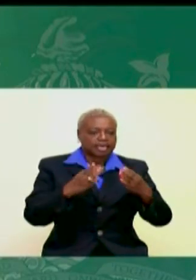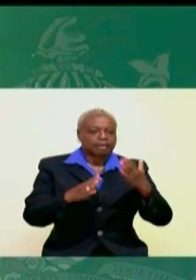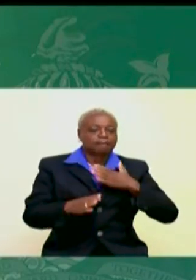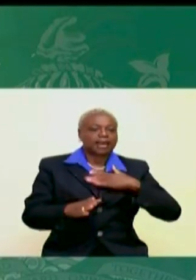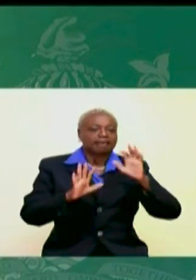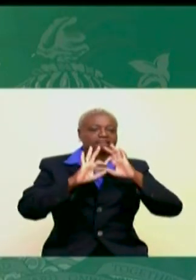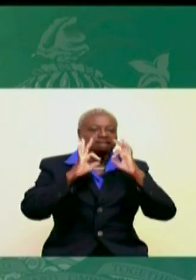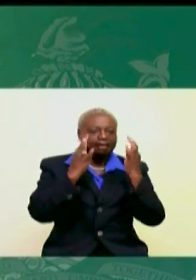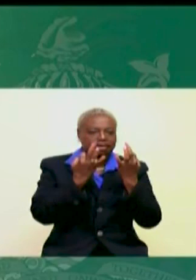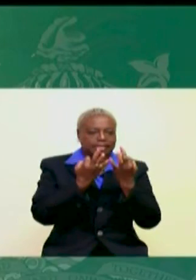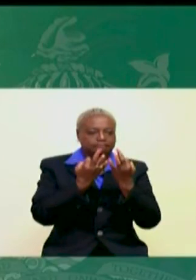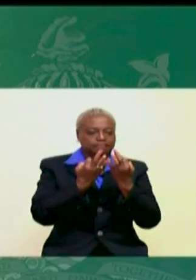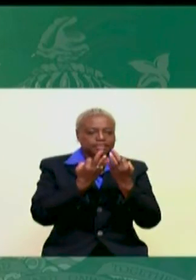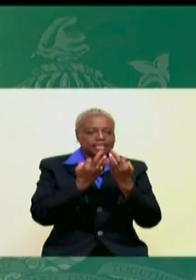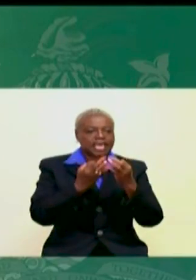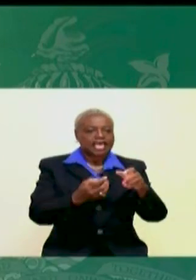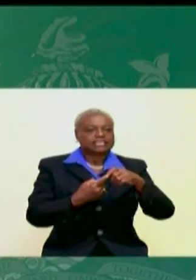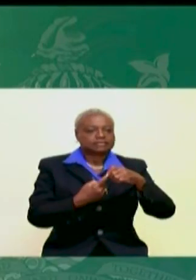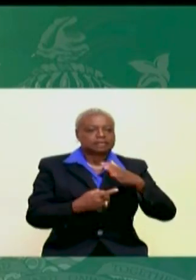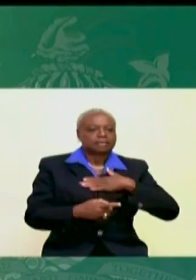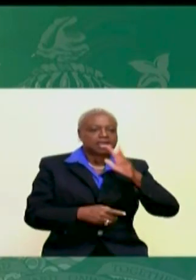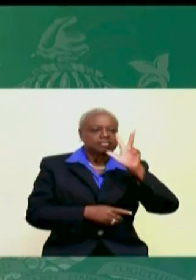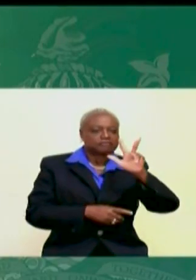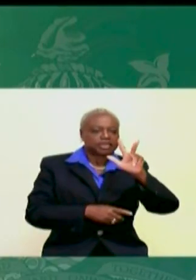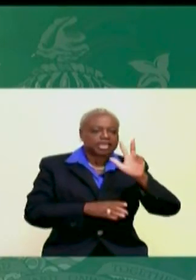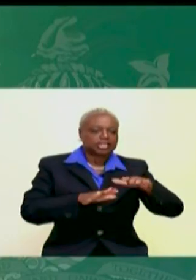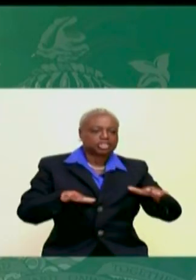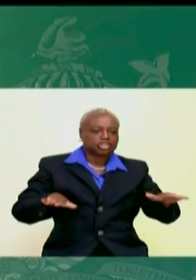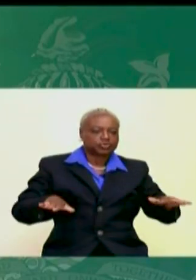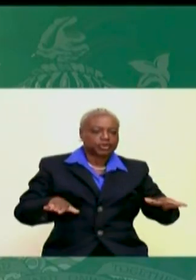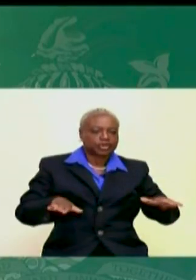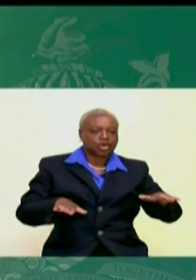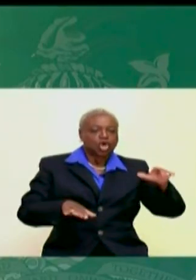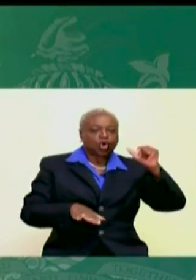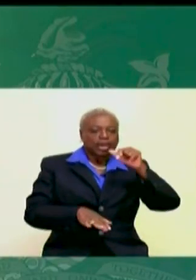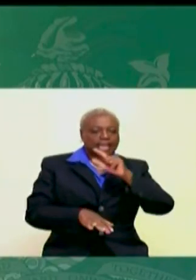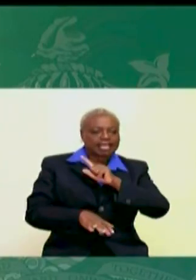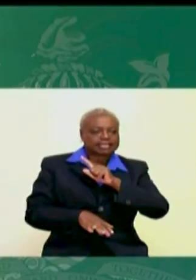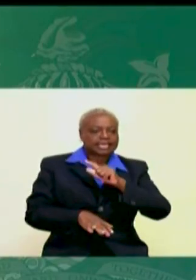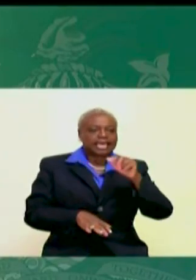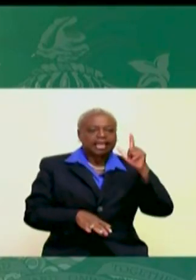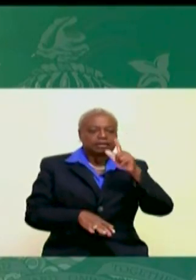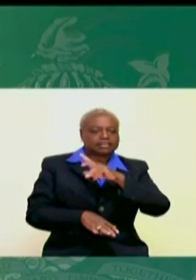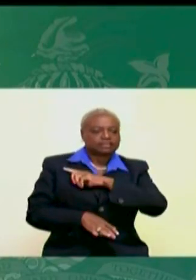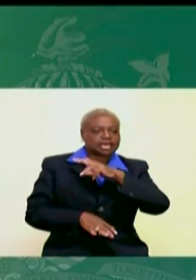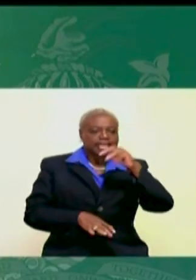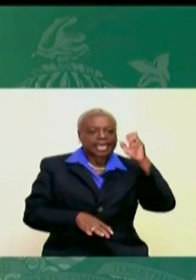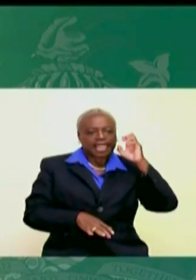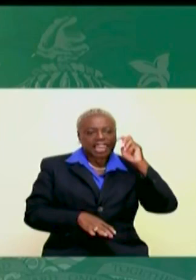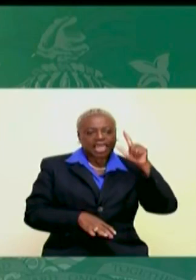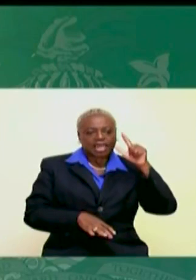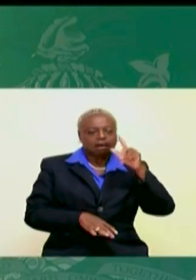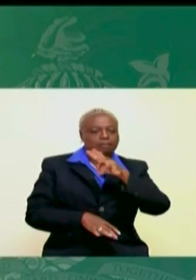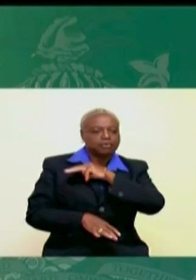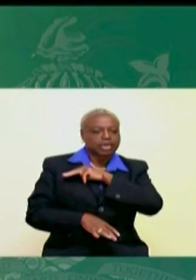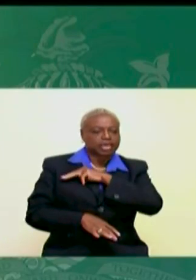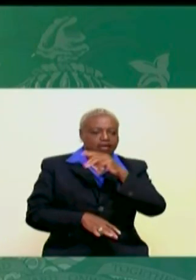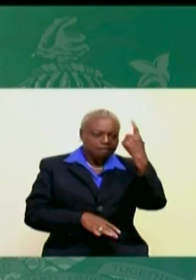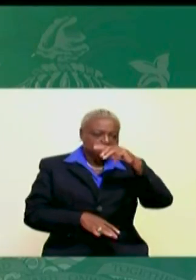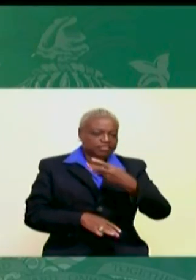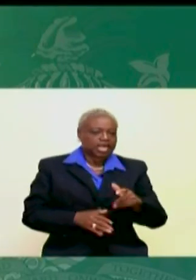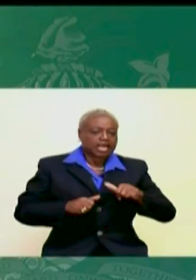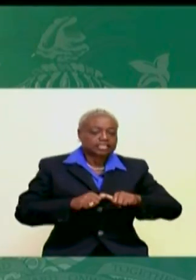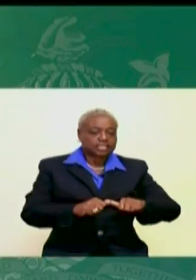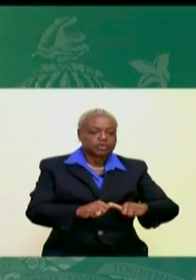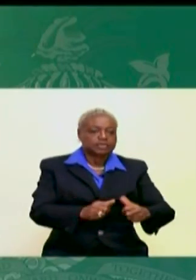family, especially my three children, Quade Leslie, Liam Javon, and Layla Marie, for their continuous